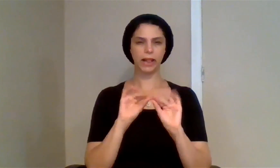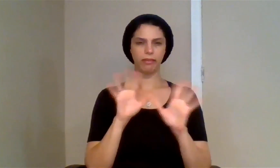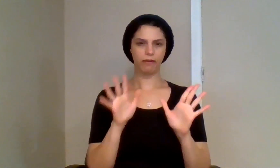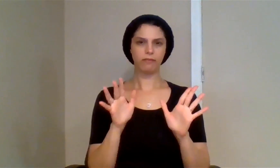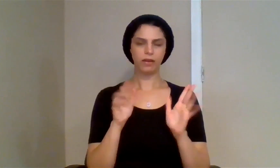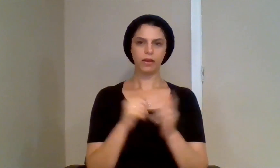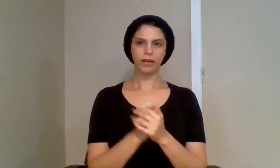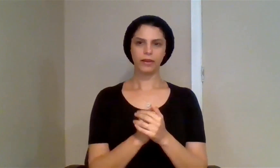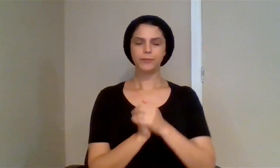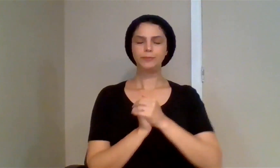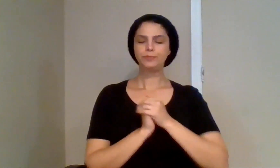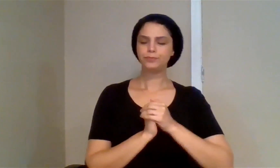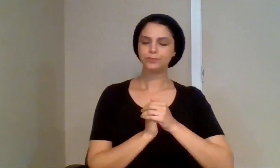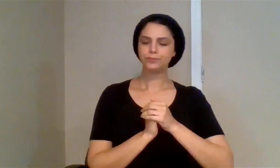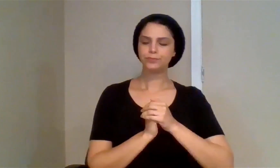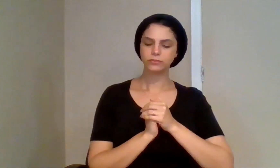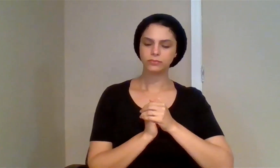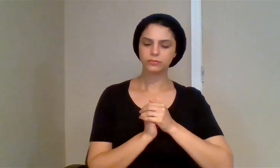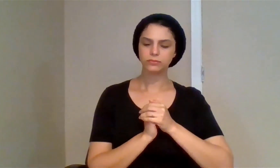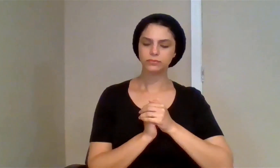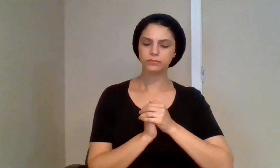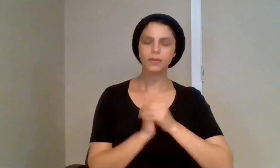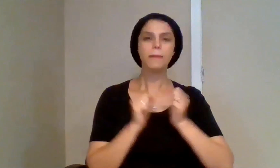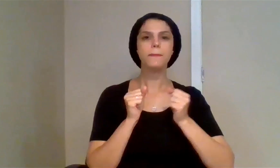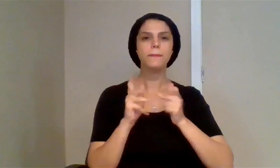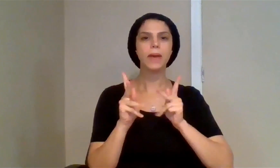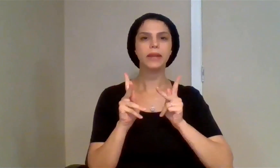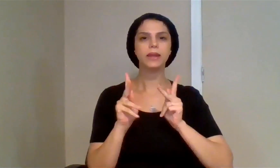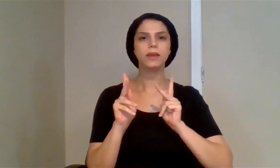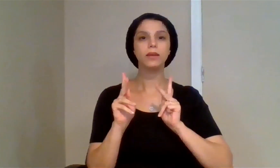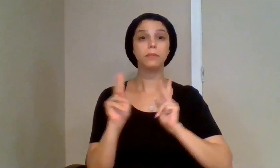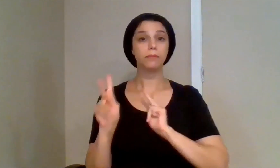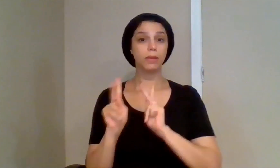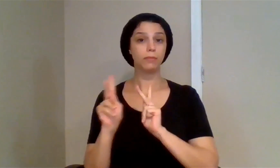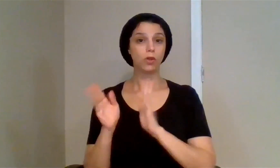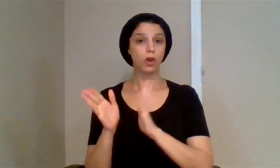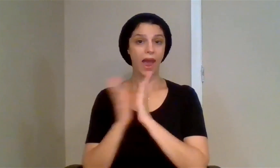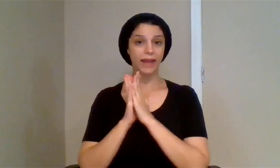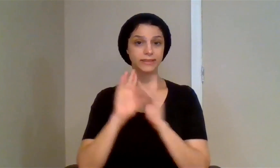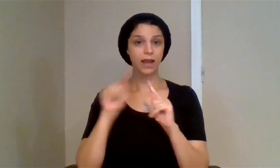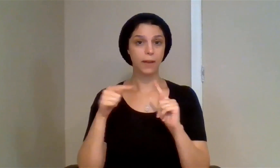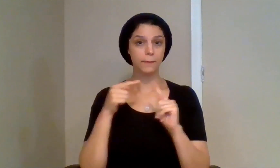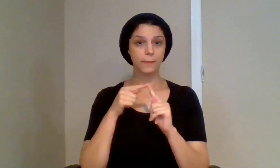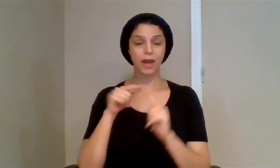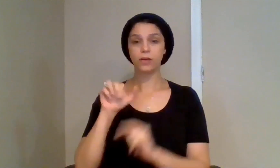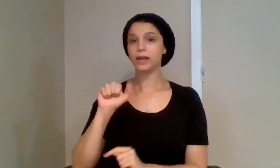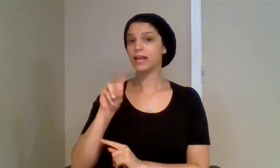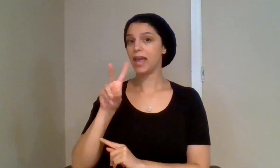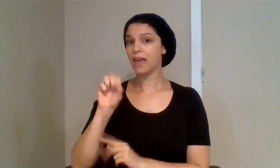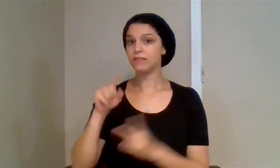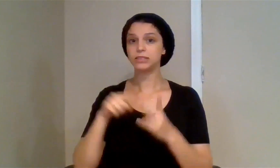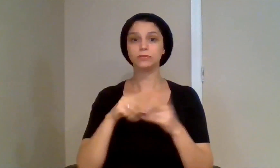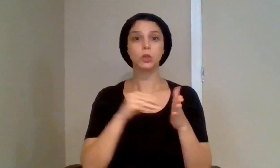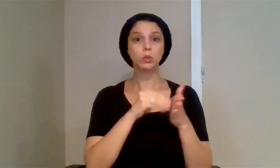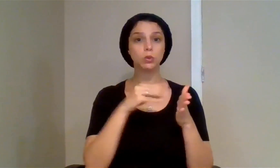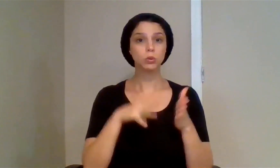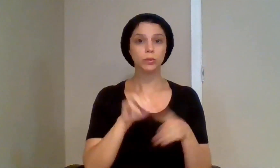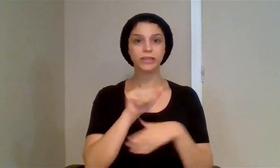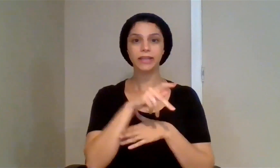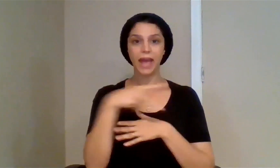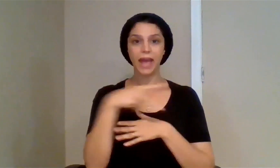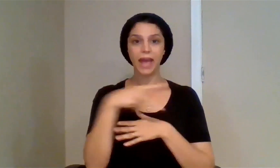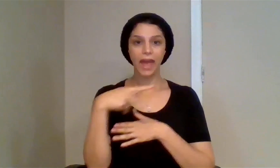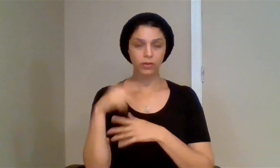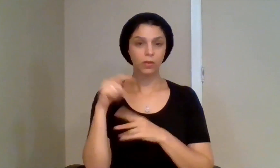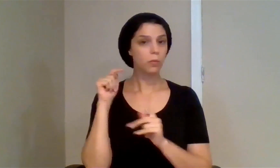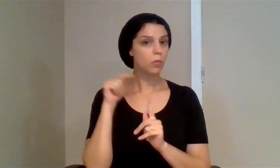we go forward. So a lot of folks are asking about the Canvas student app and then the parent view app. What's kind of the purpose for both of